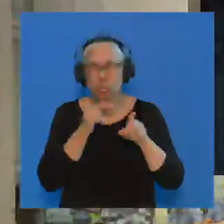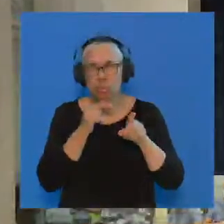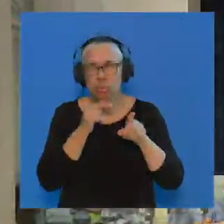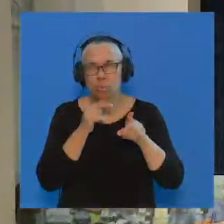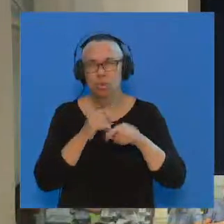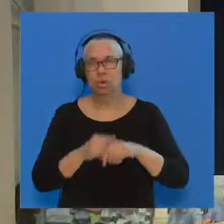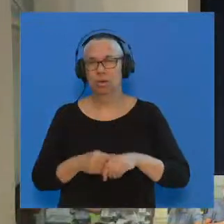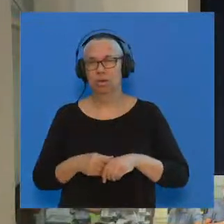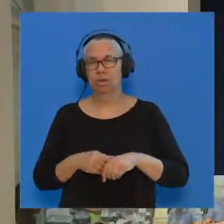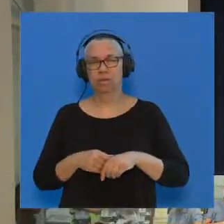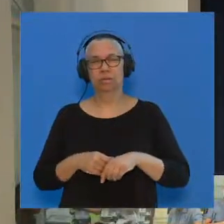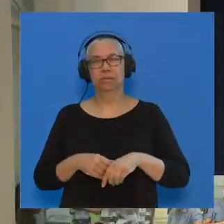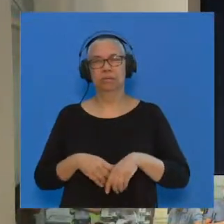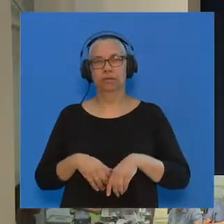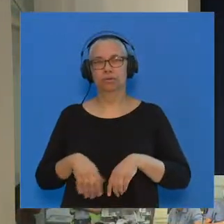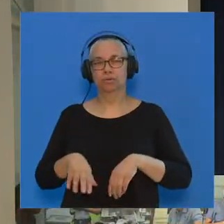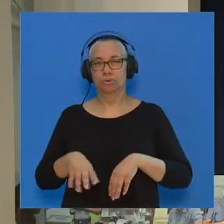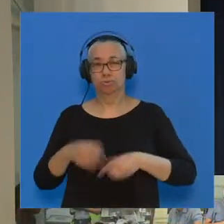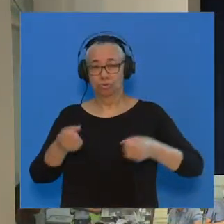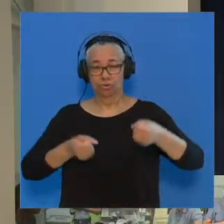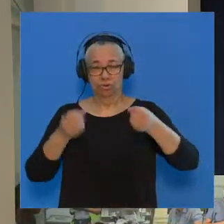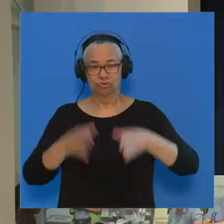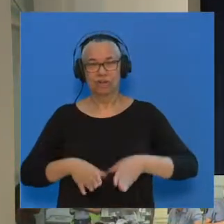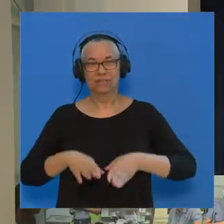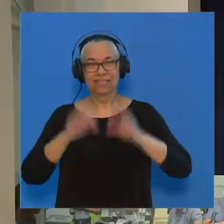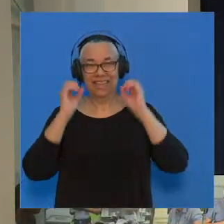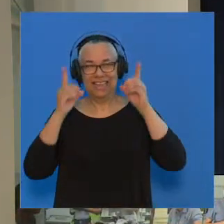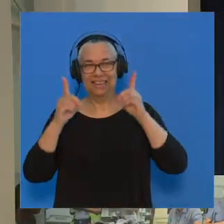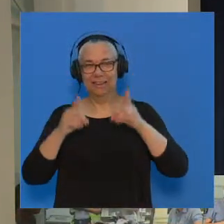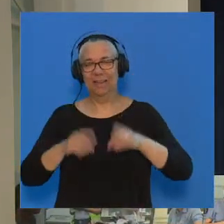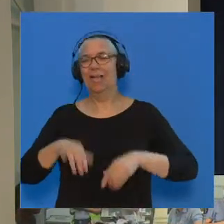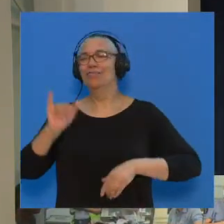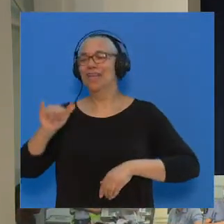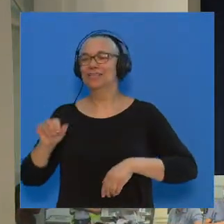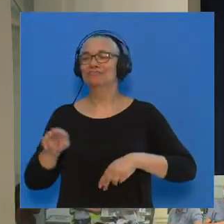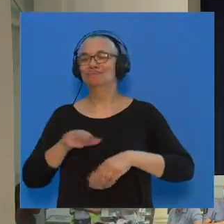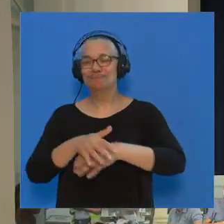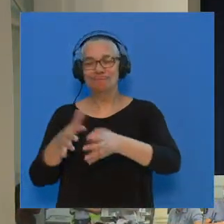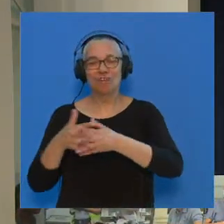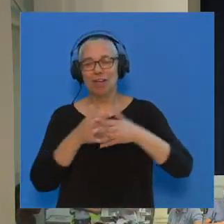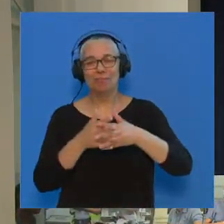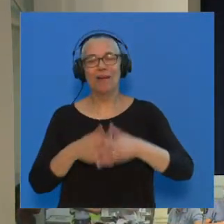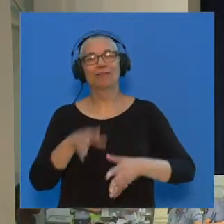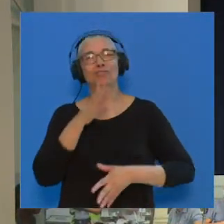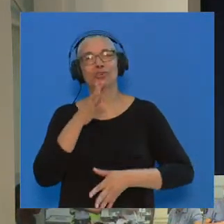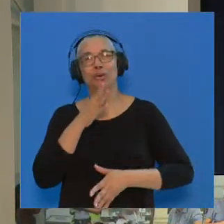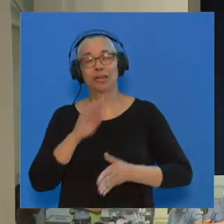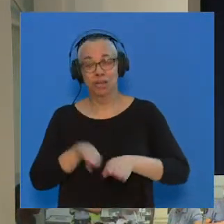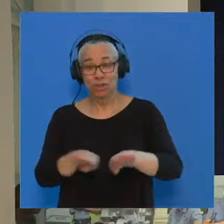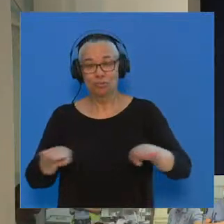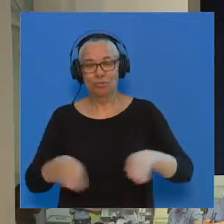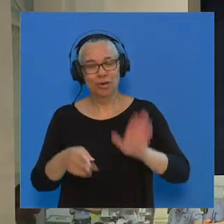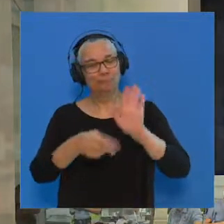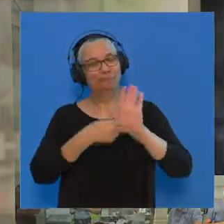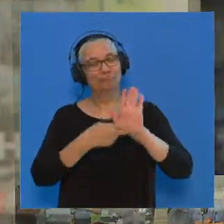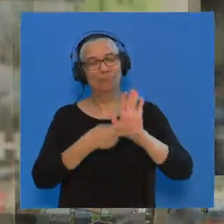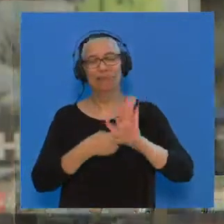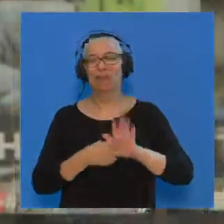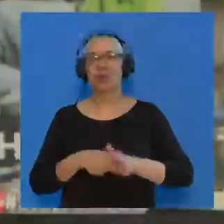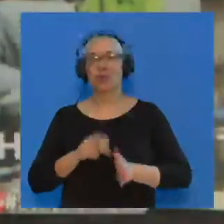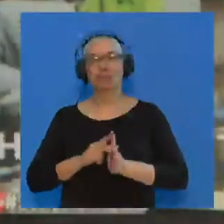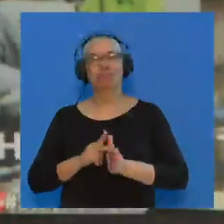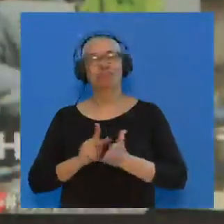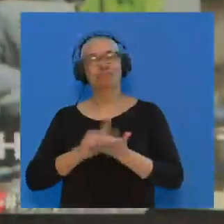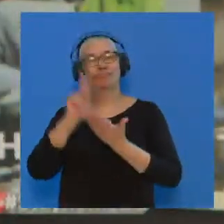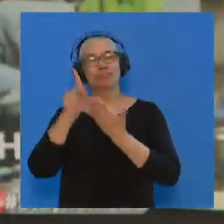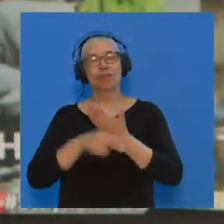I don't think So it's when you say driver's ed, that's an Americanism. In Bermuda, we have Project Ride, and Project Ride is something that is done during